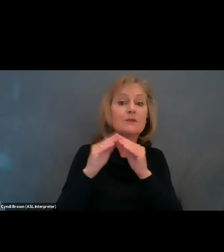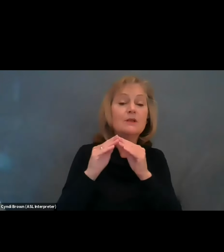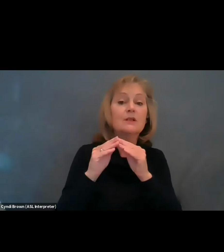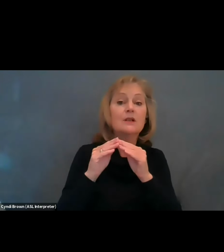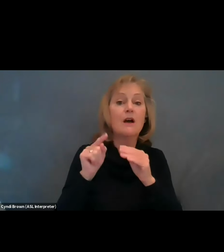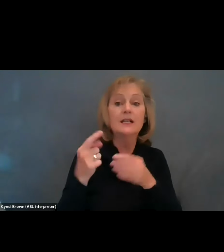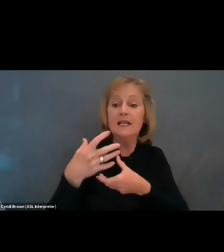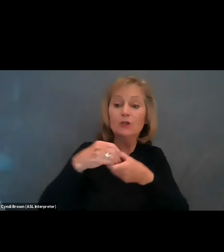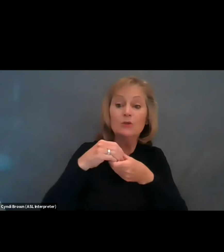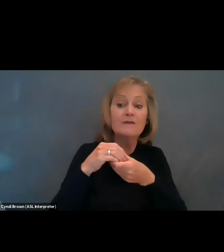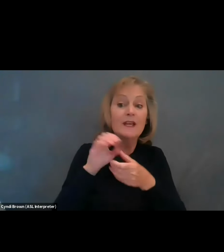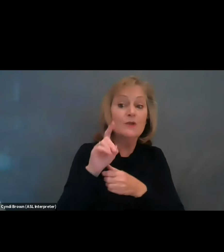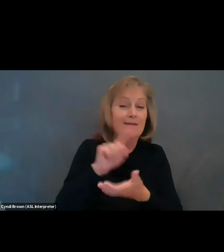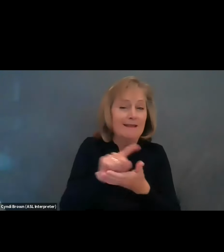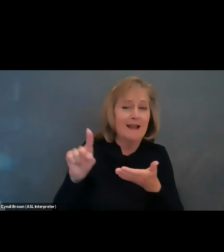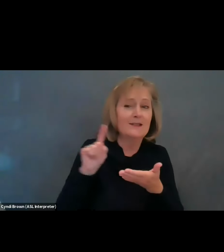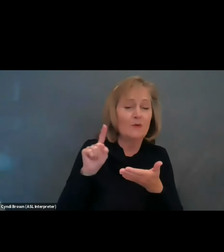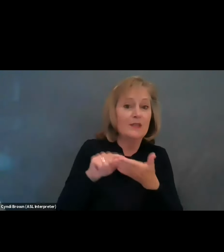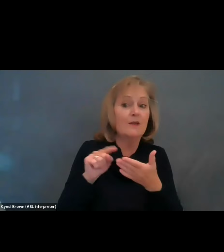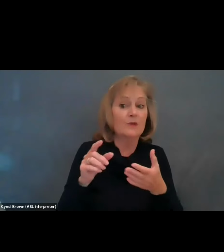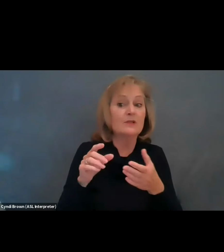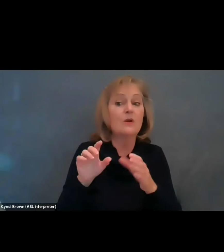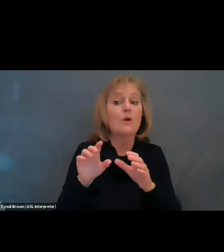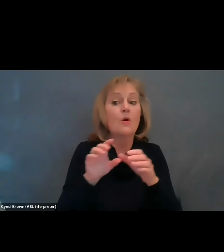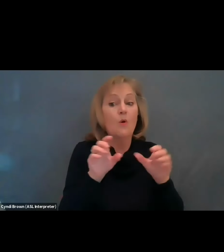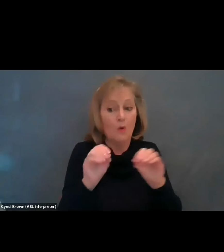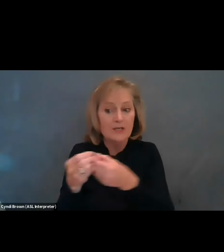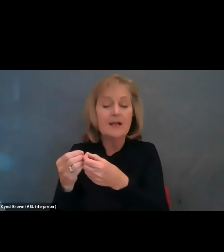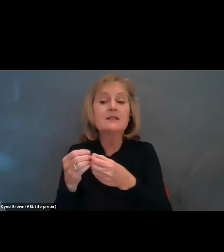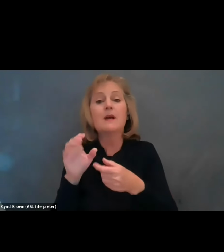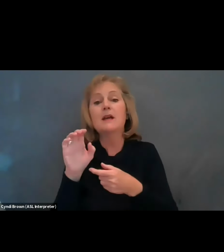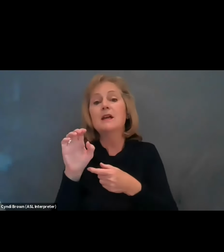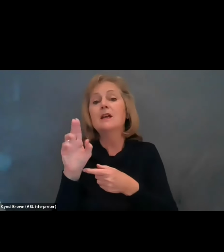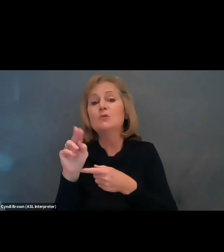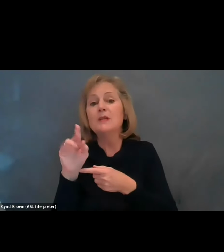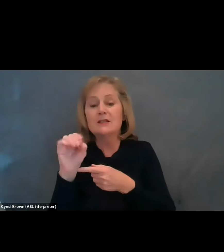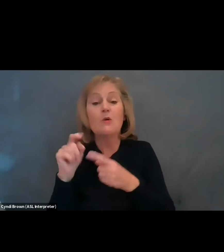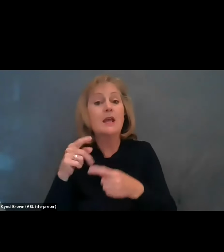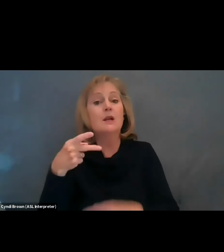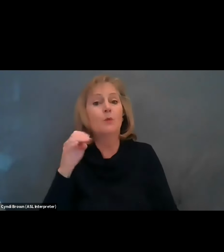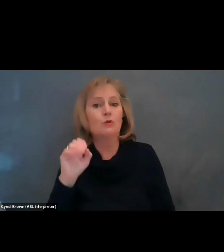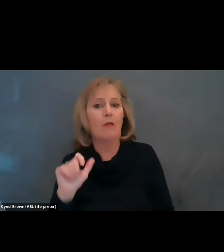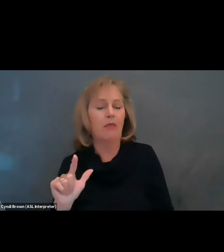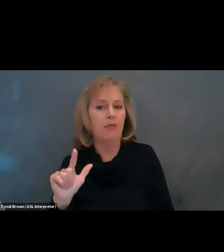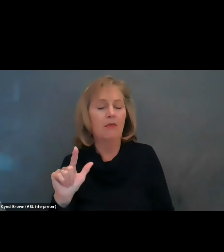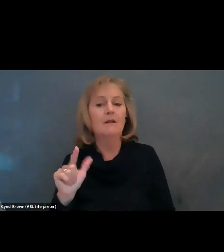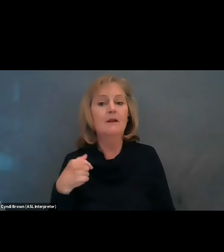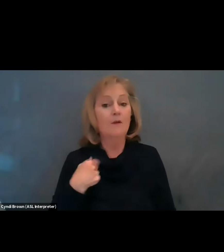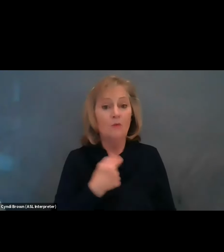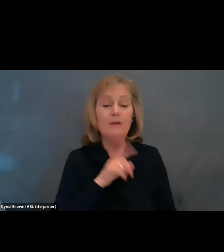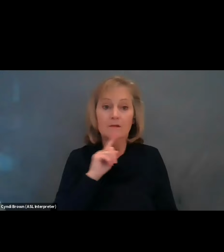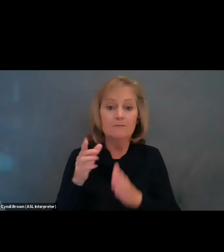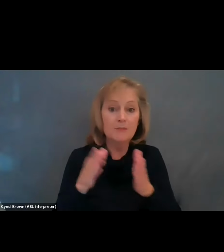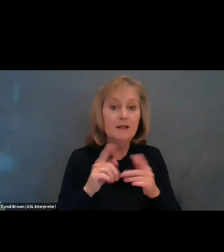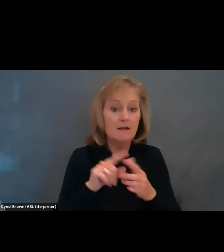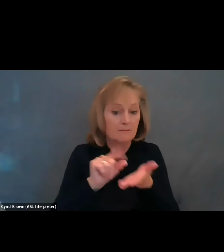Education last week, which was co-organized by UNESCO and the Ministry of Education of Portugal. We are planning